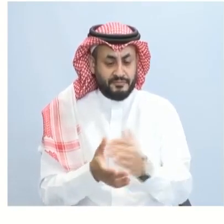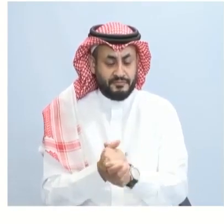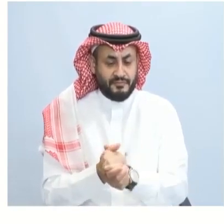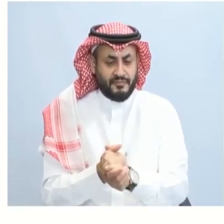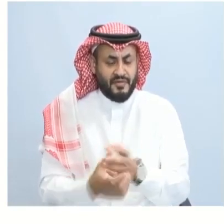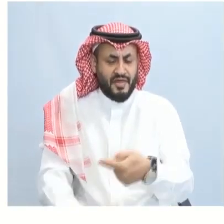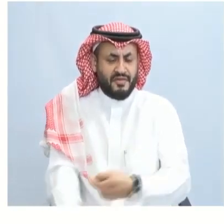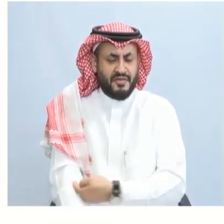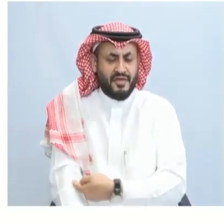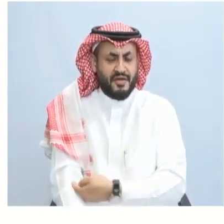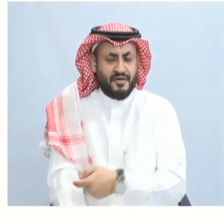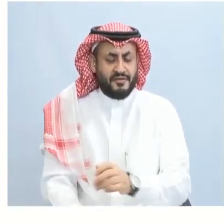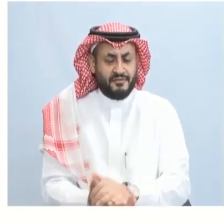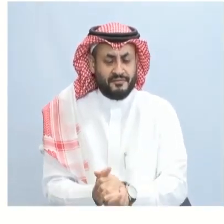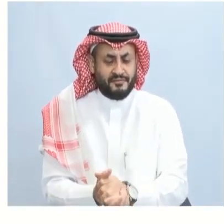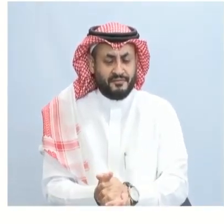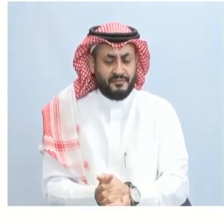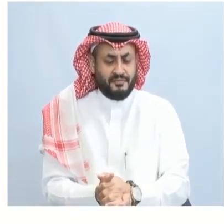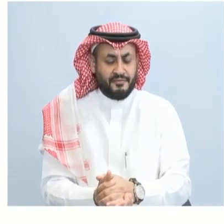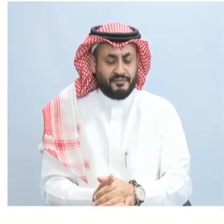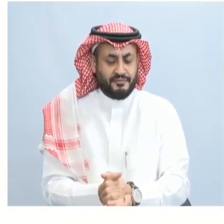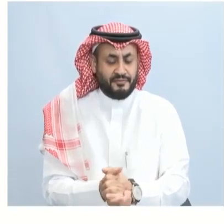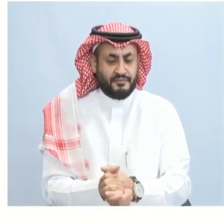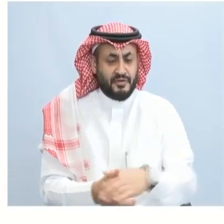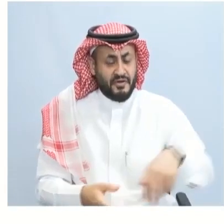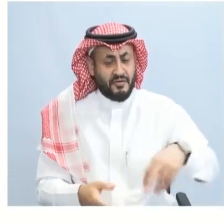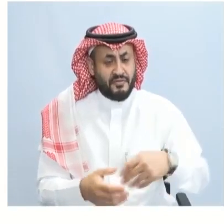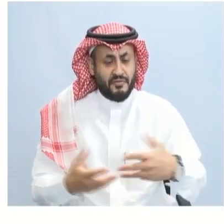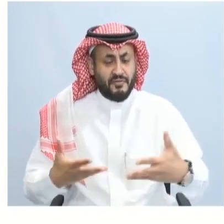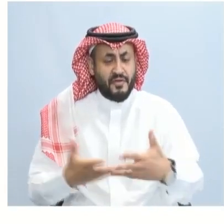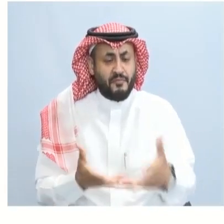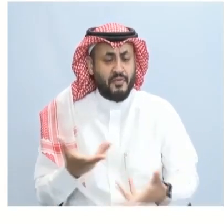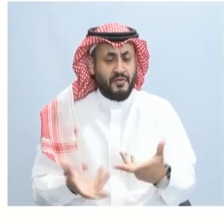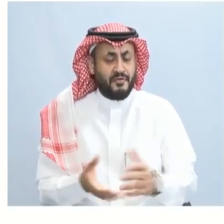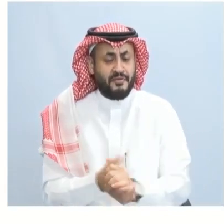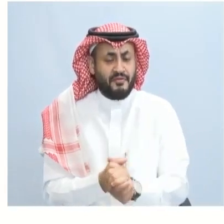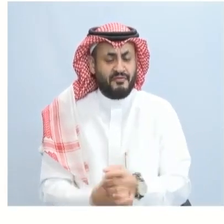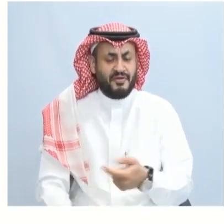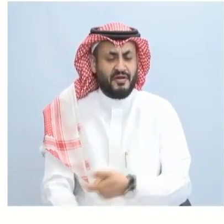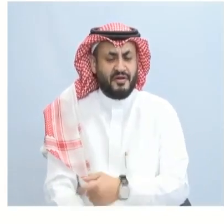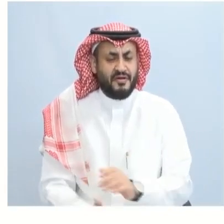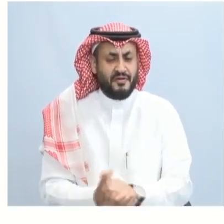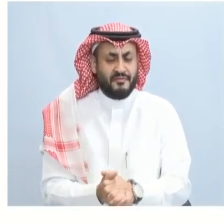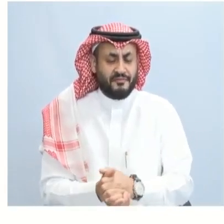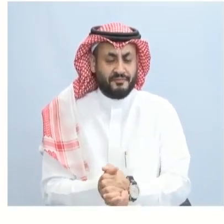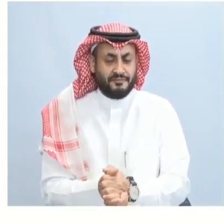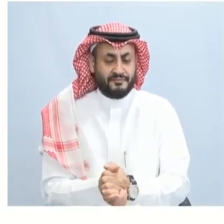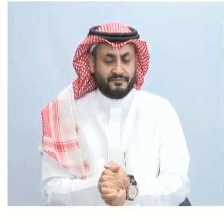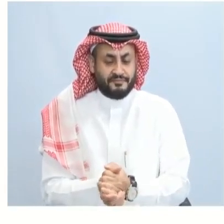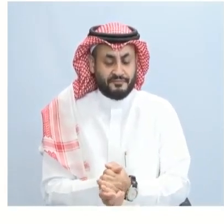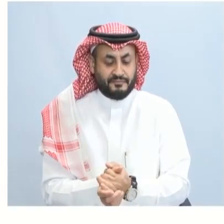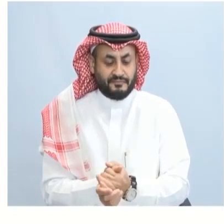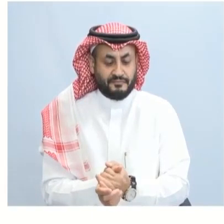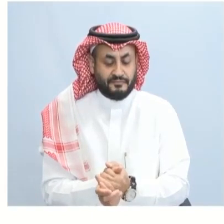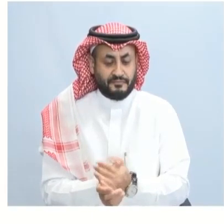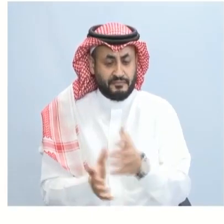illness. So we have here, she was going to come to the party, but she didn't feel well. So this